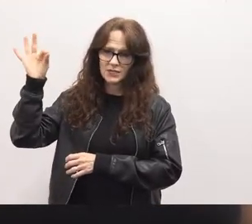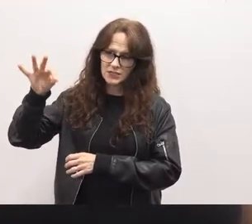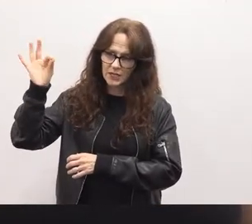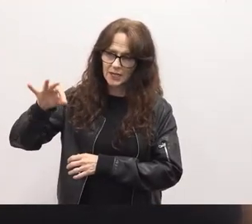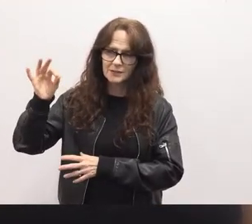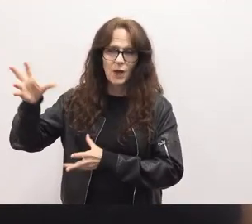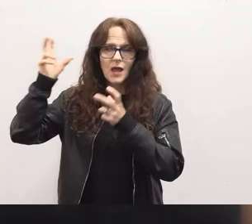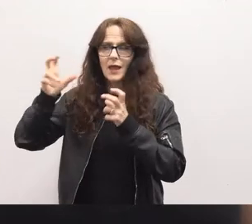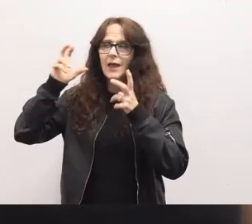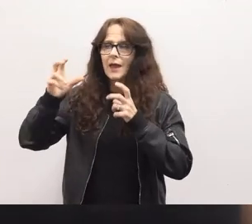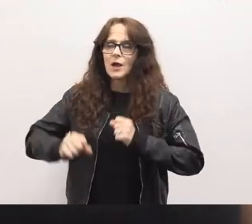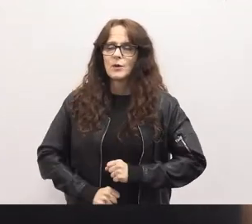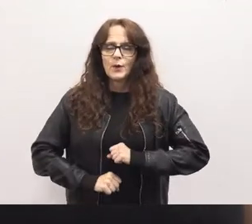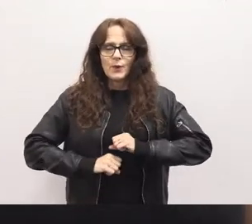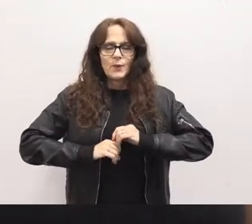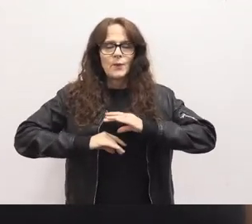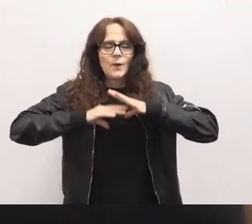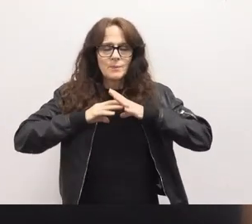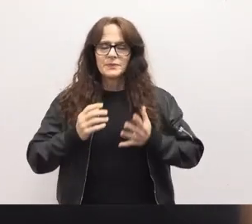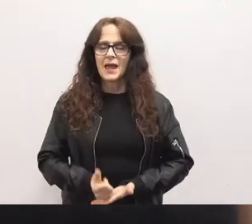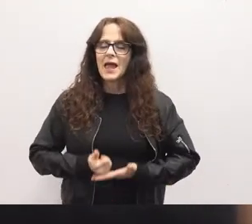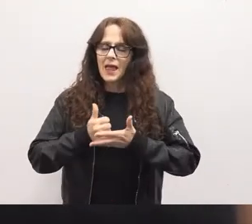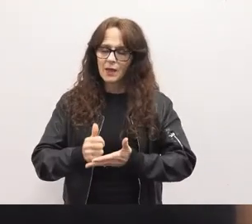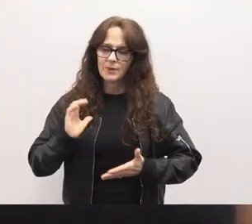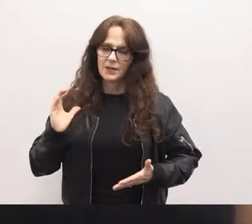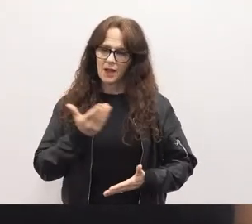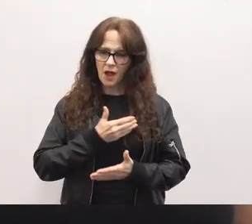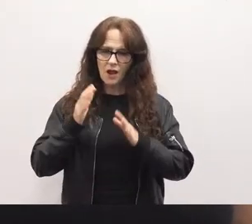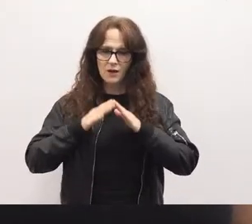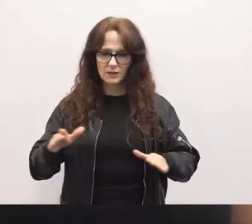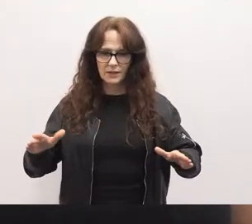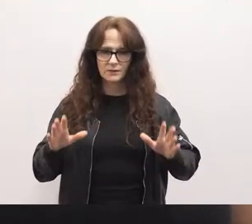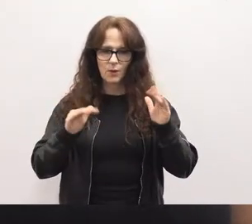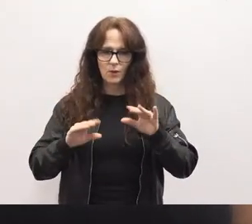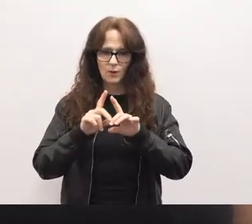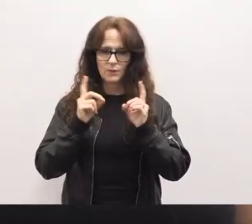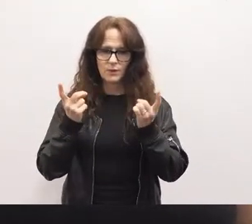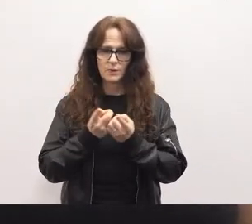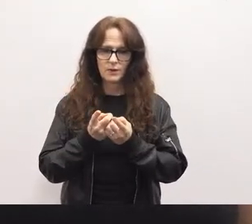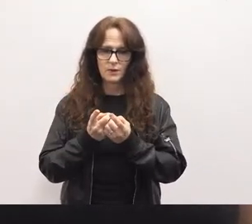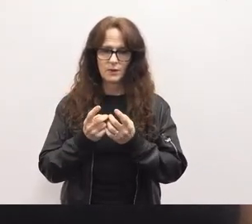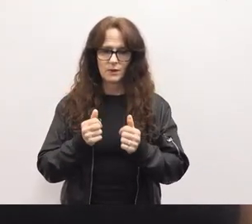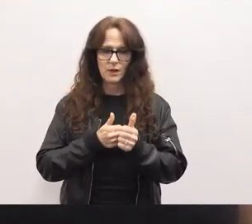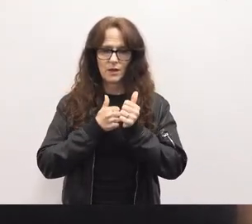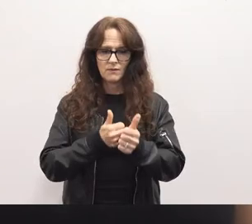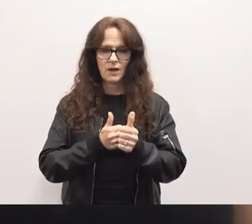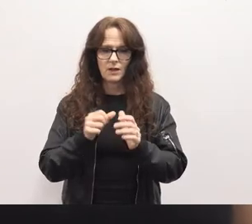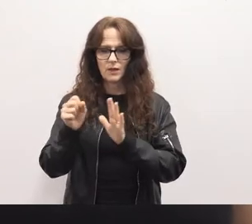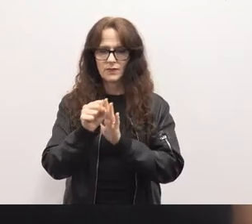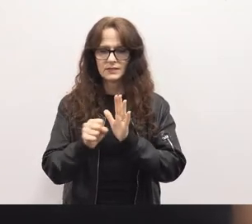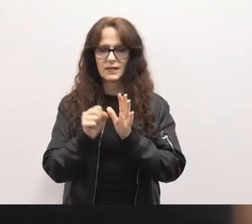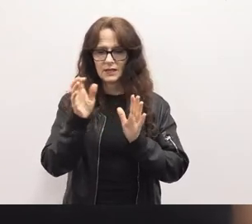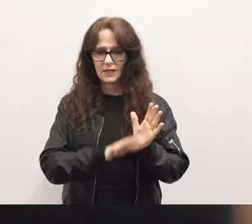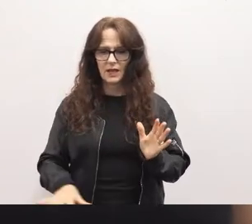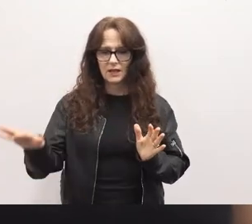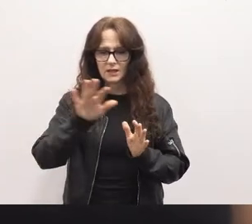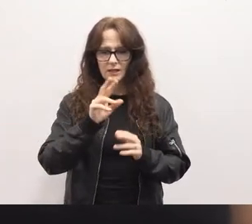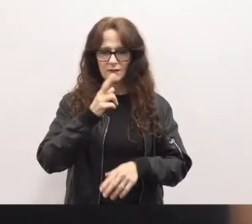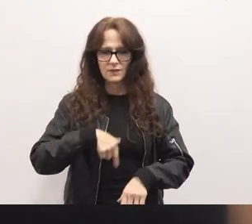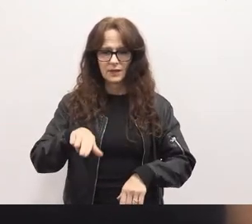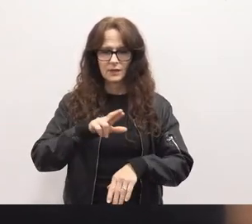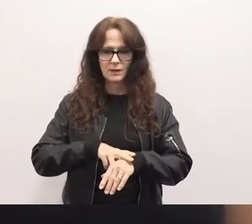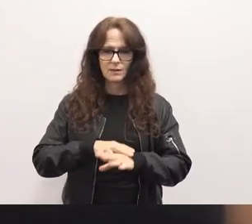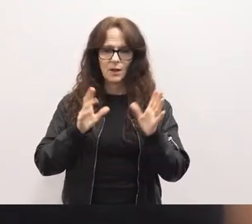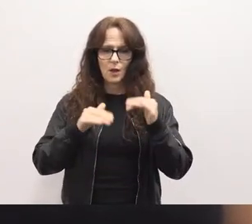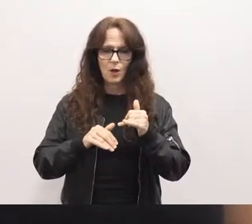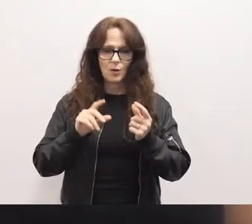place, you know, and helping our kiddos in LBUSD, and hopefully other districts will follow across the state and the nations. I am hoping you will take the lead in